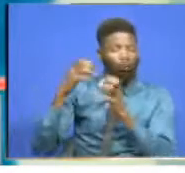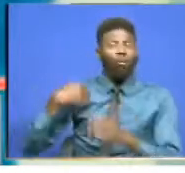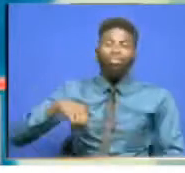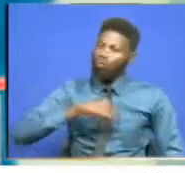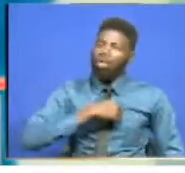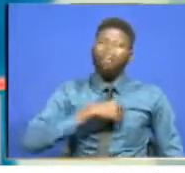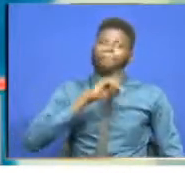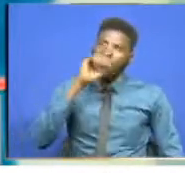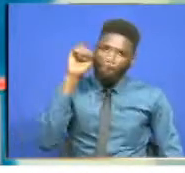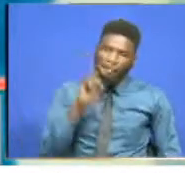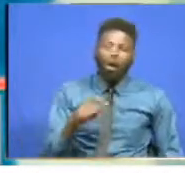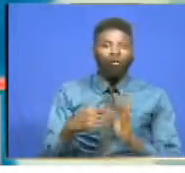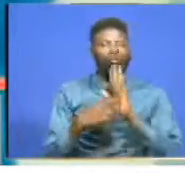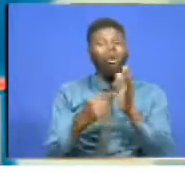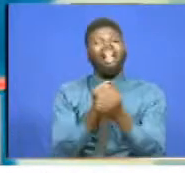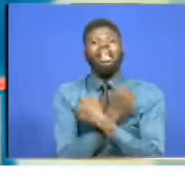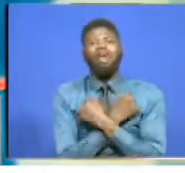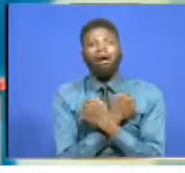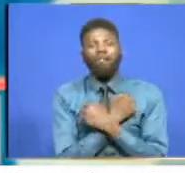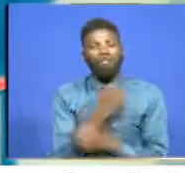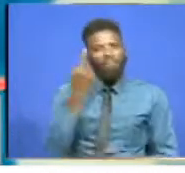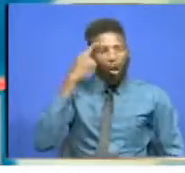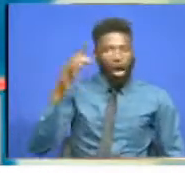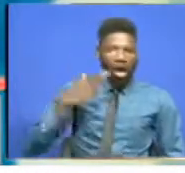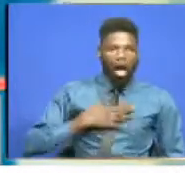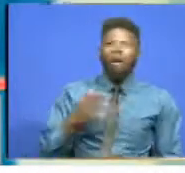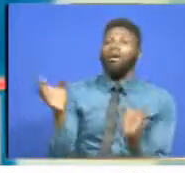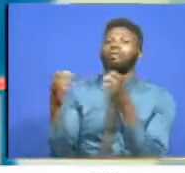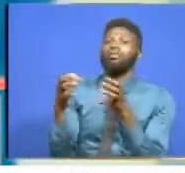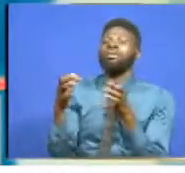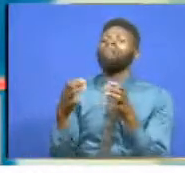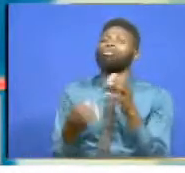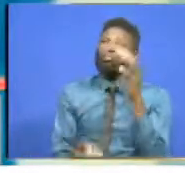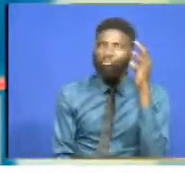enough to initiate a member's